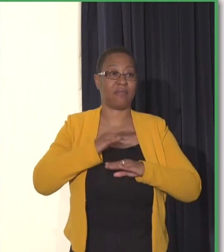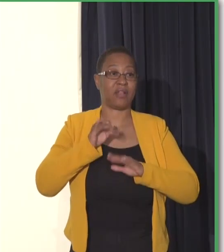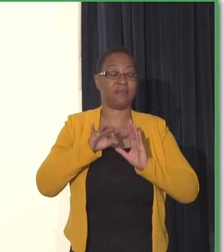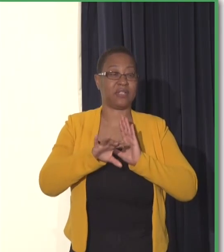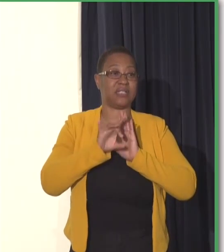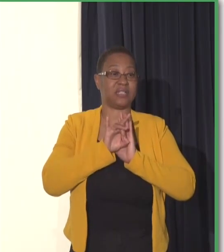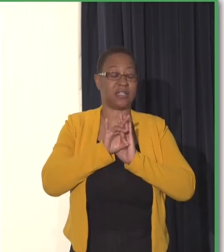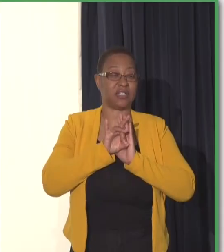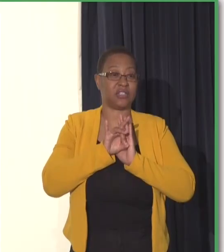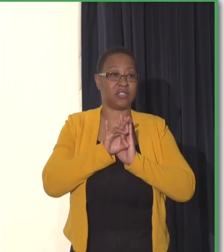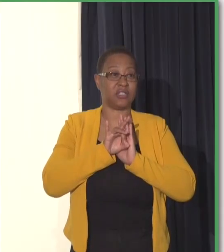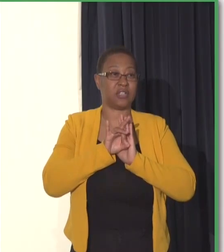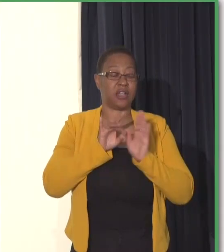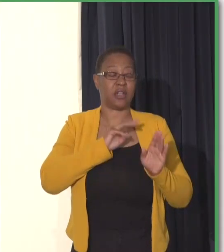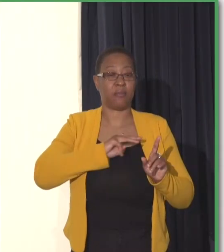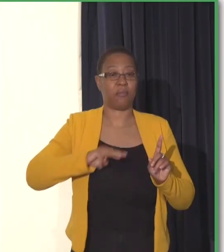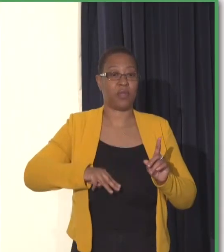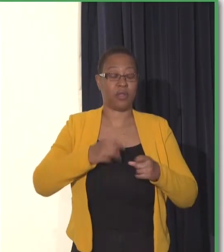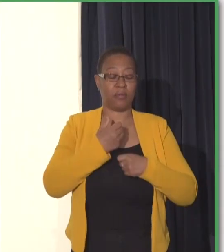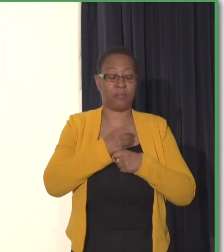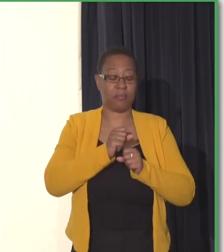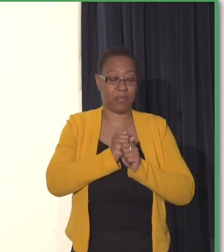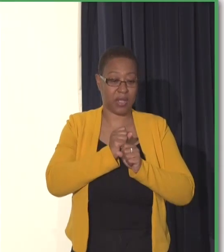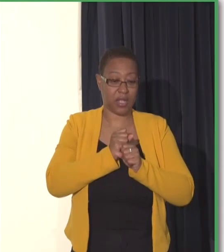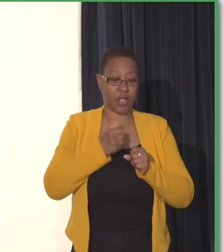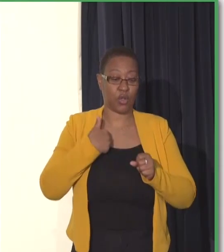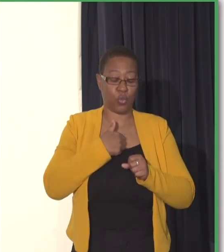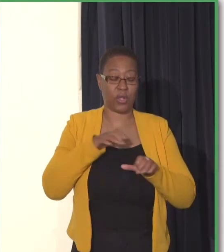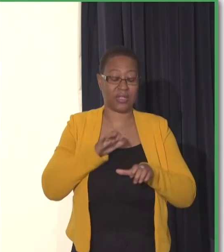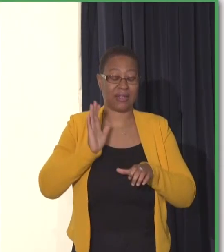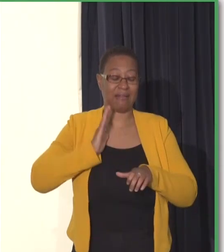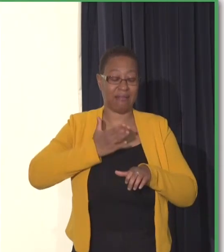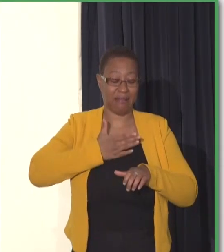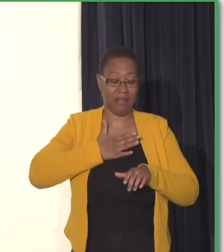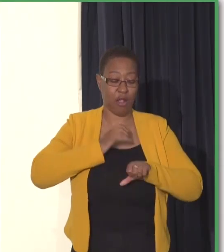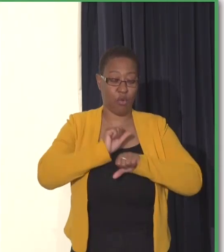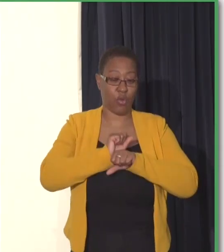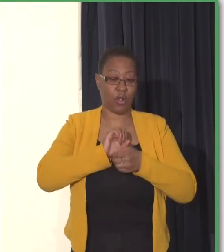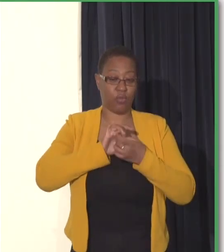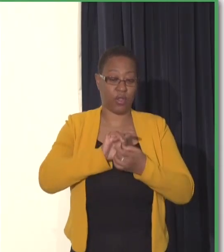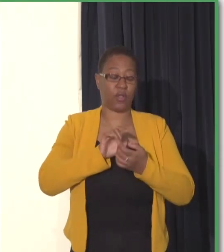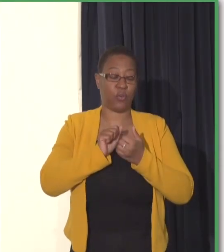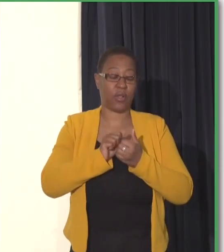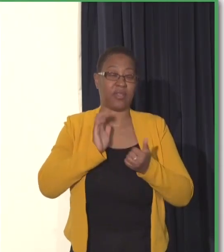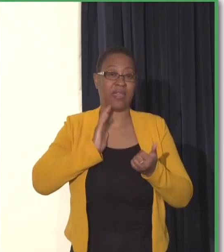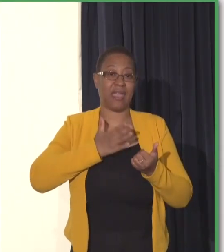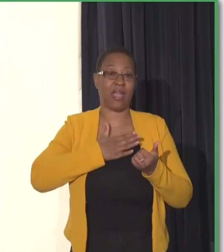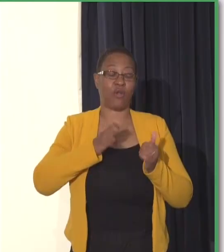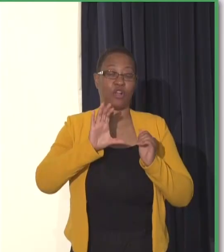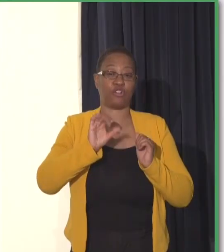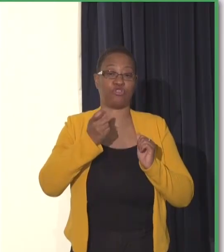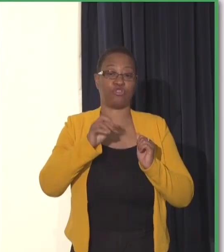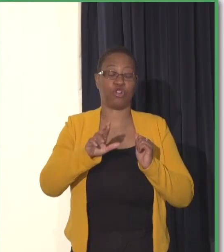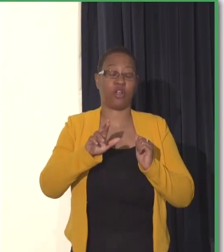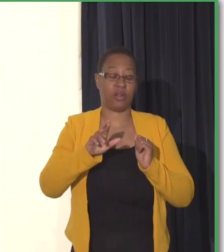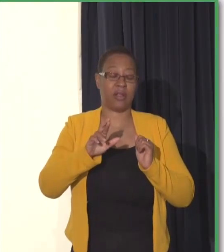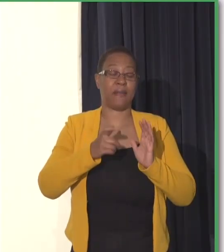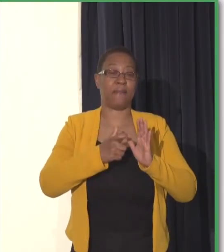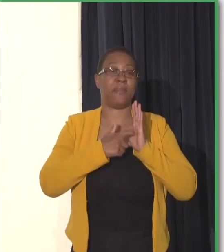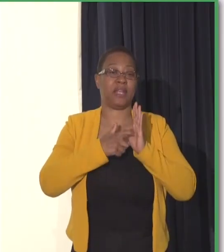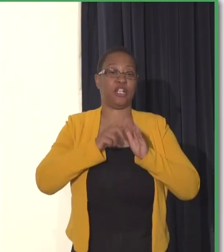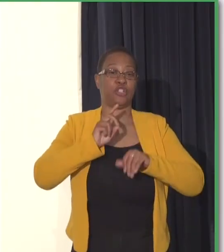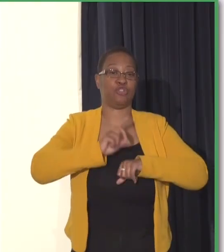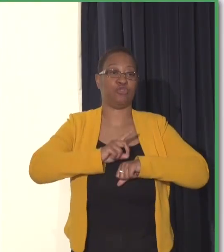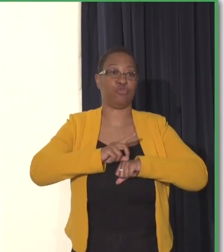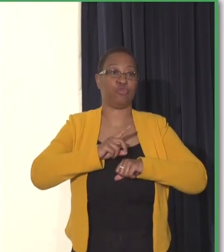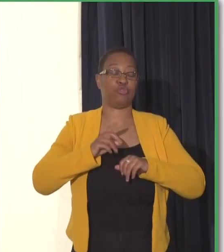that the mayor made. We did our due diligence as it relates to our charter mandated duty to